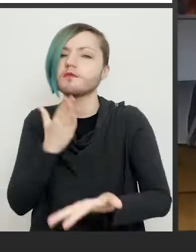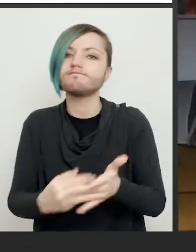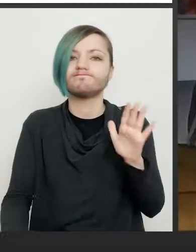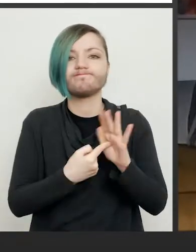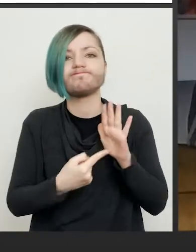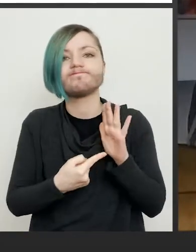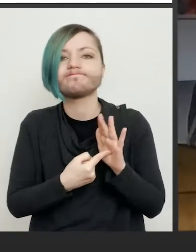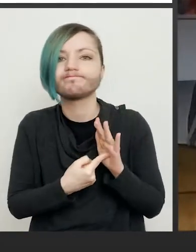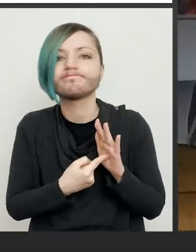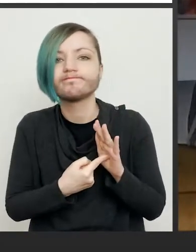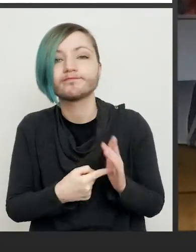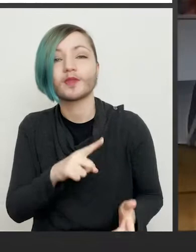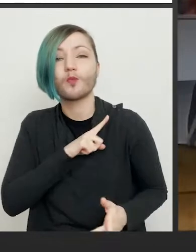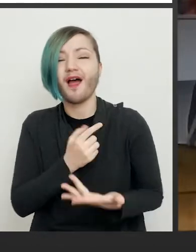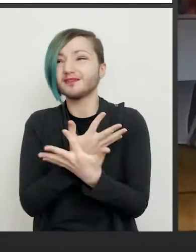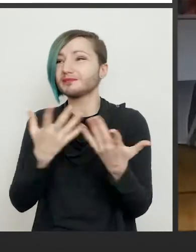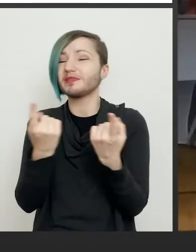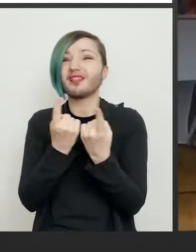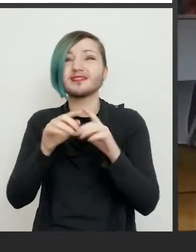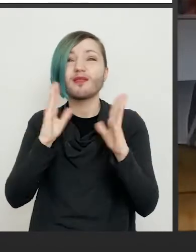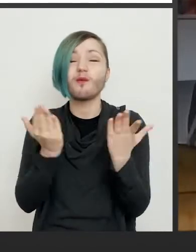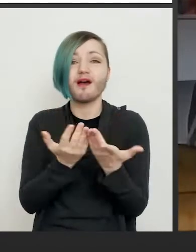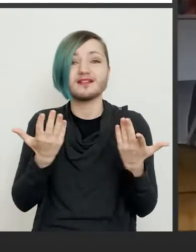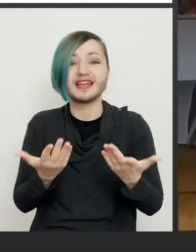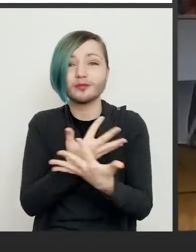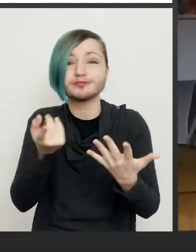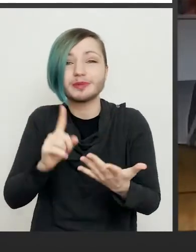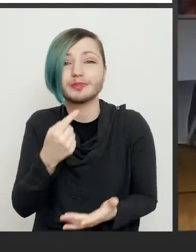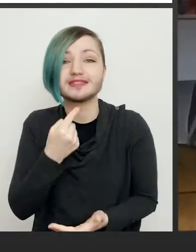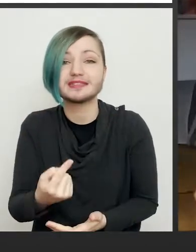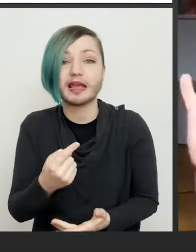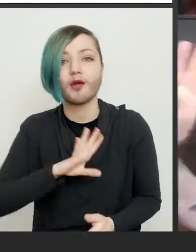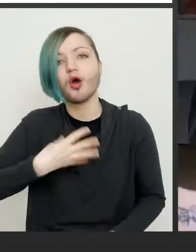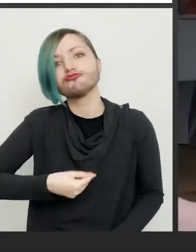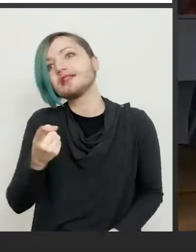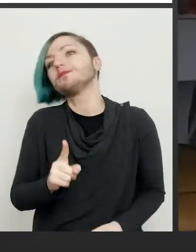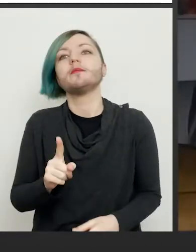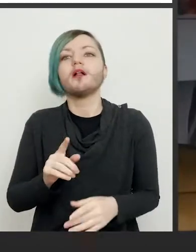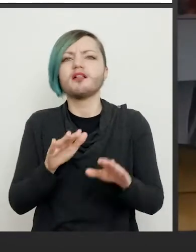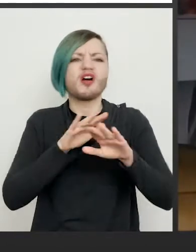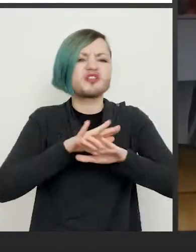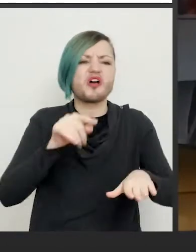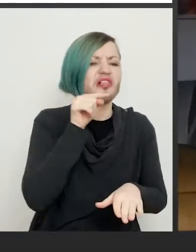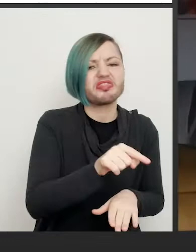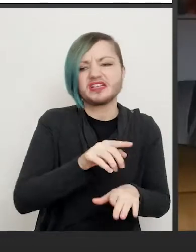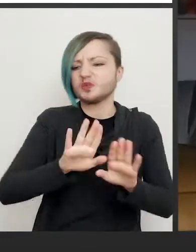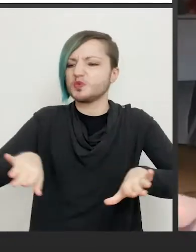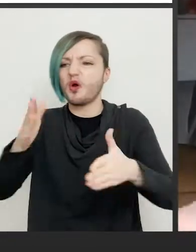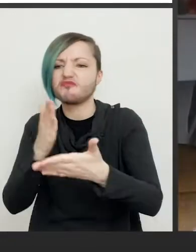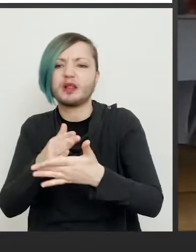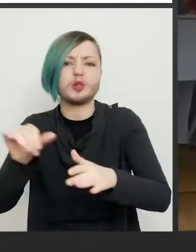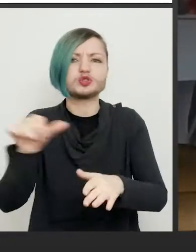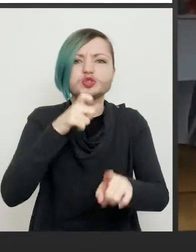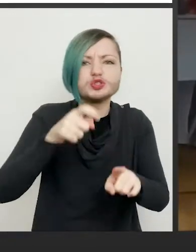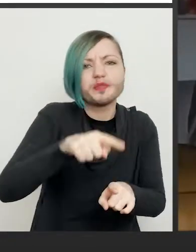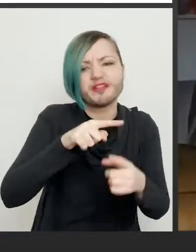because there's so much stuff in the world right now, and so many people who are saying that trans people aren't this and trans people aren't that, and you shouldn't do this and you